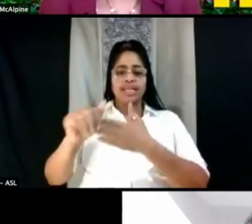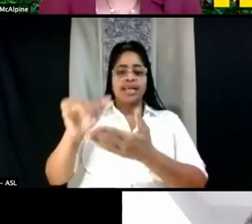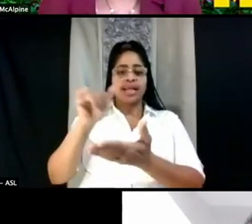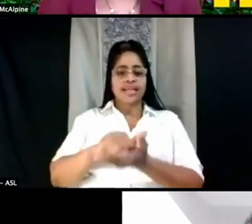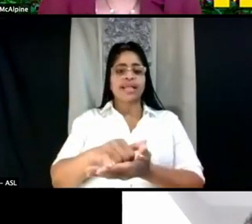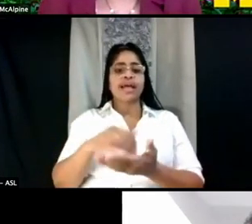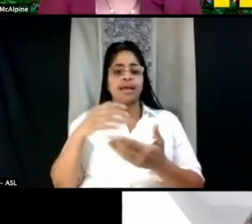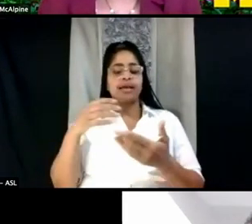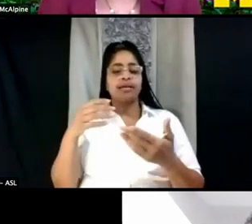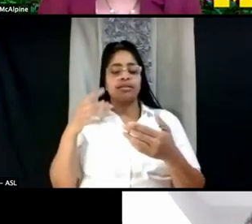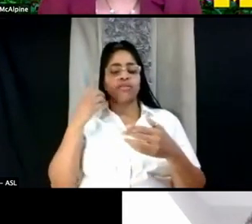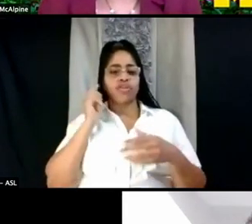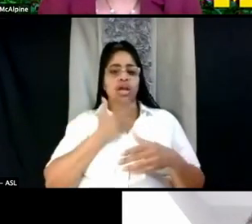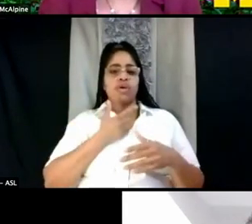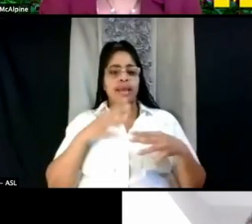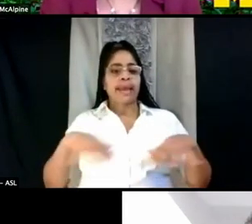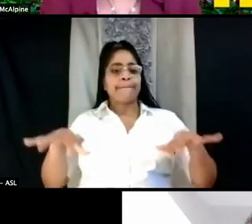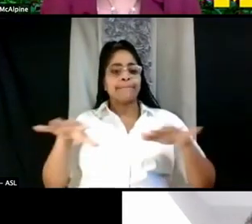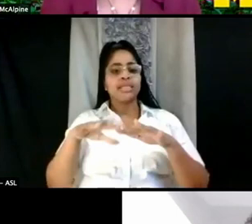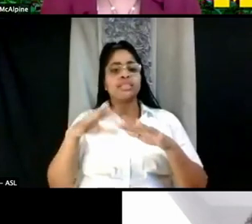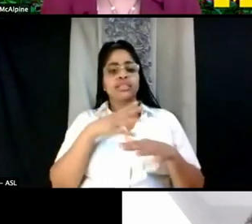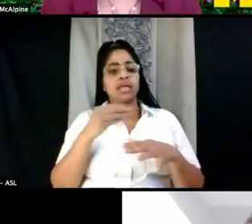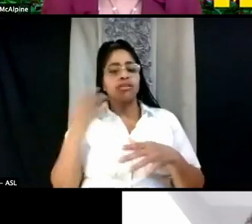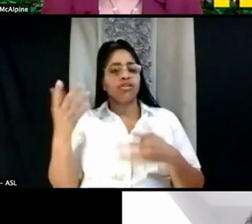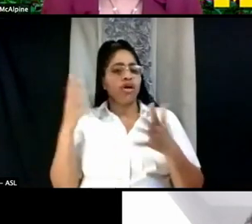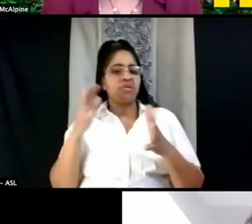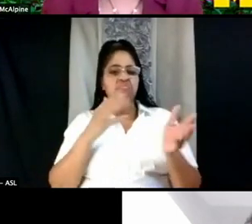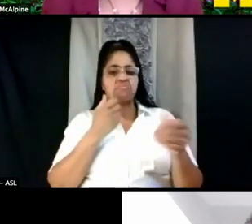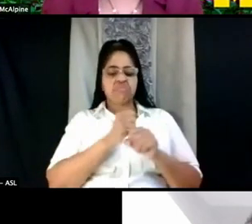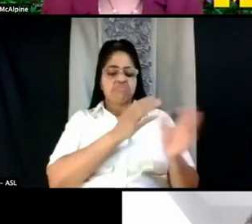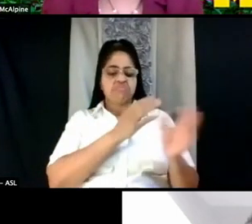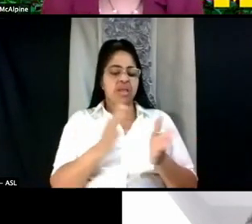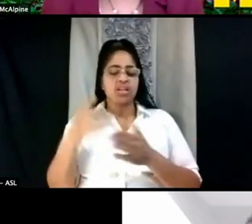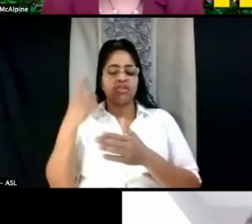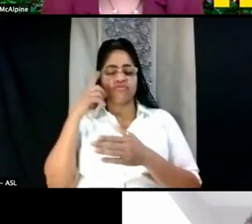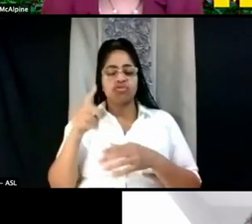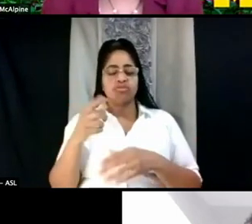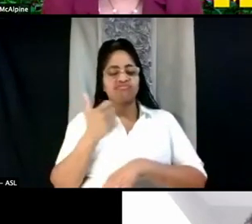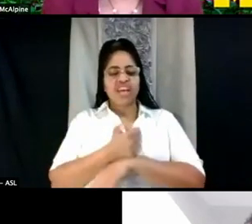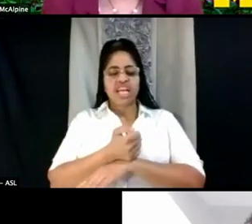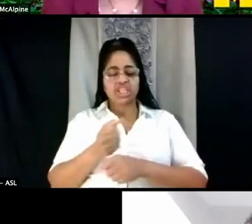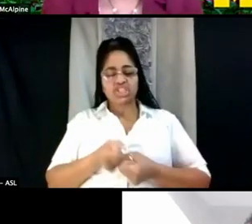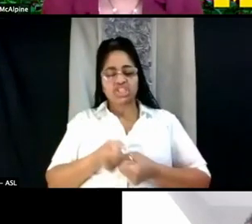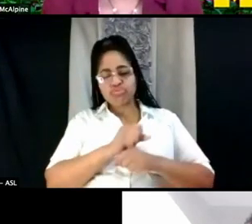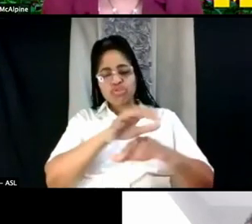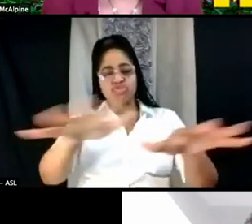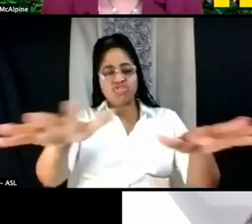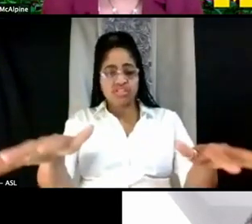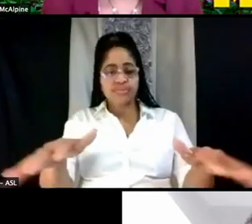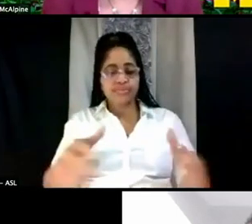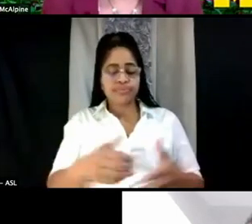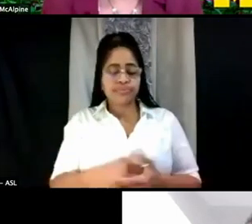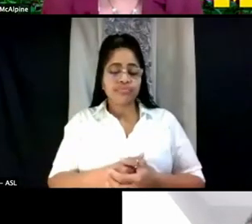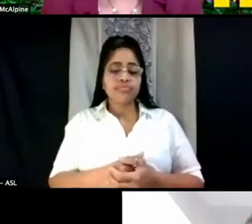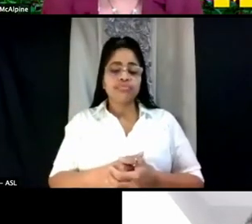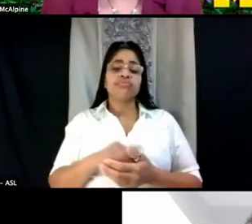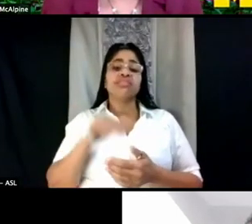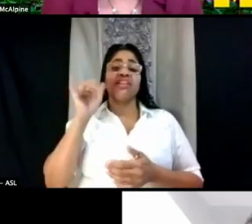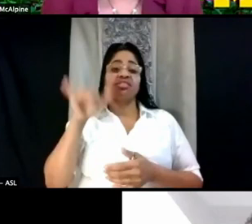running already making plans for vaccine distribution. The distribution will be